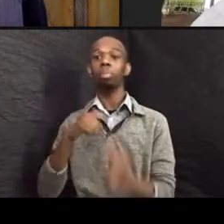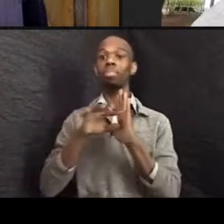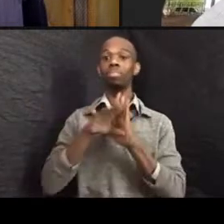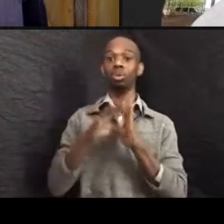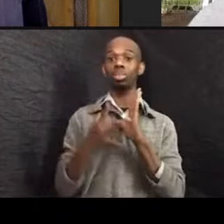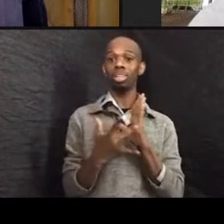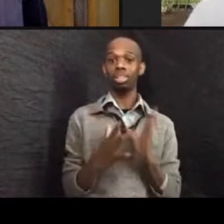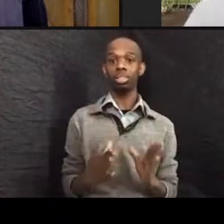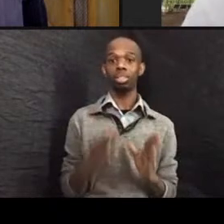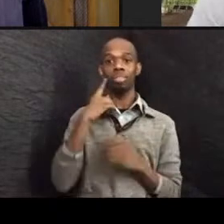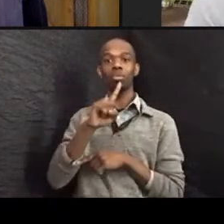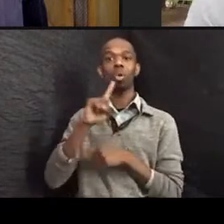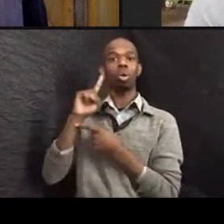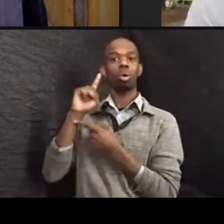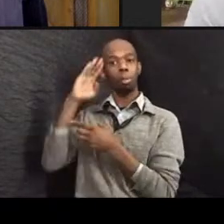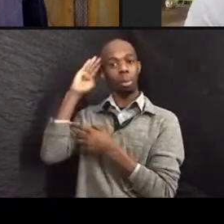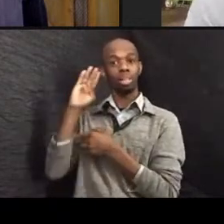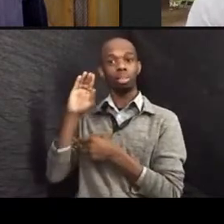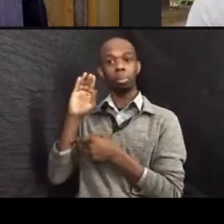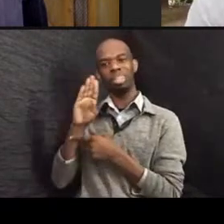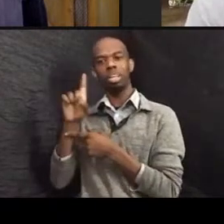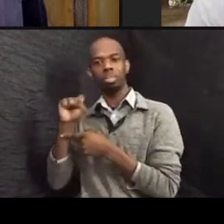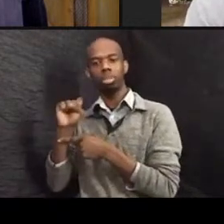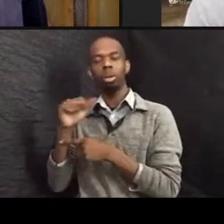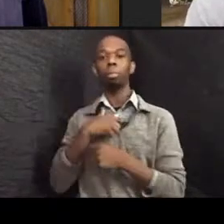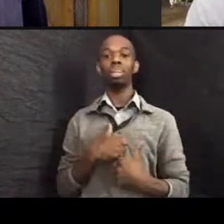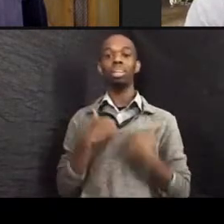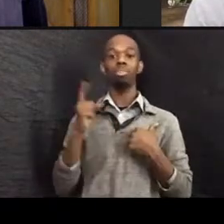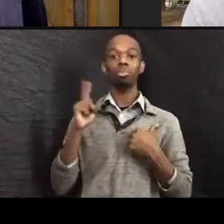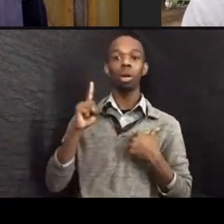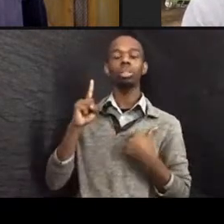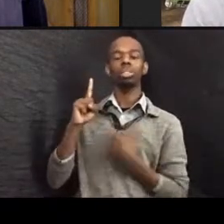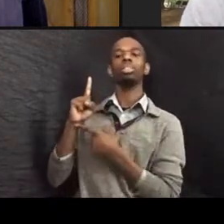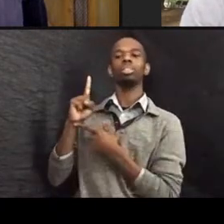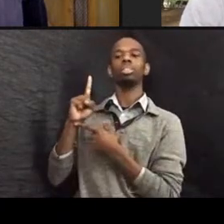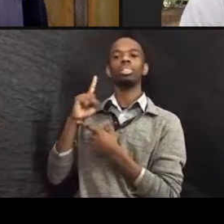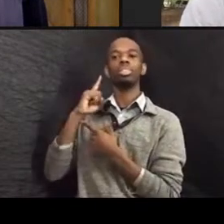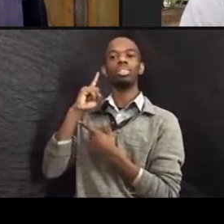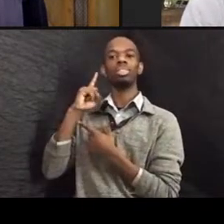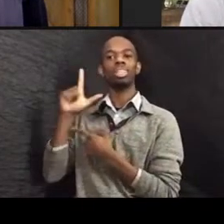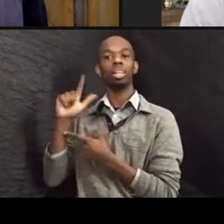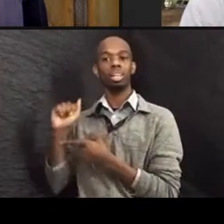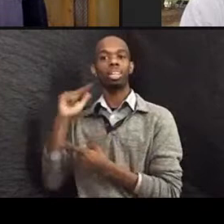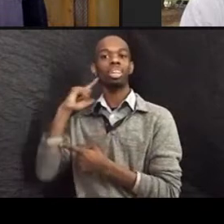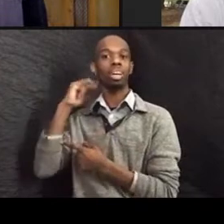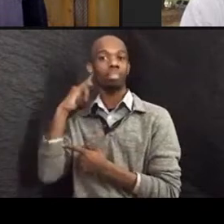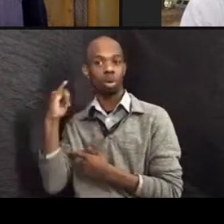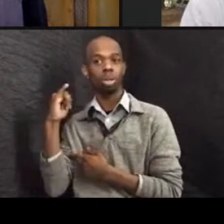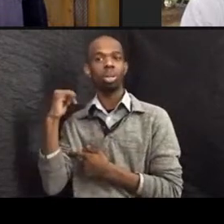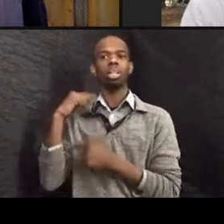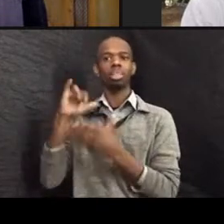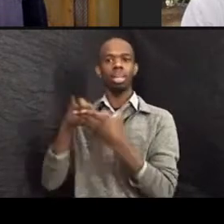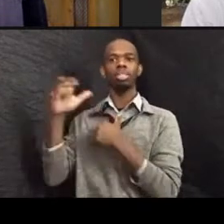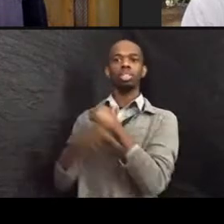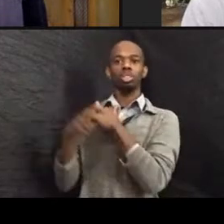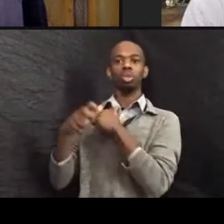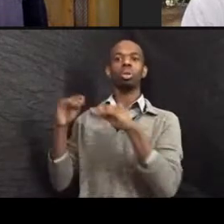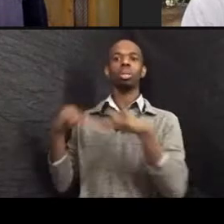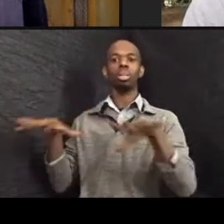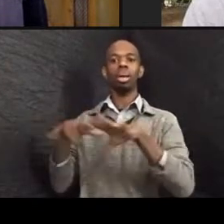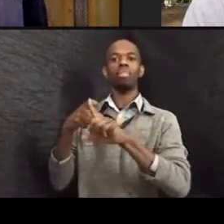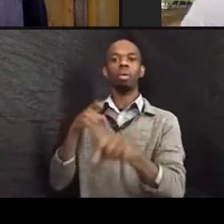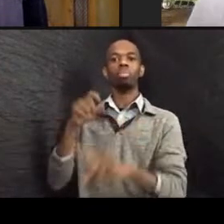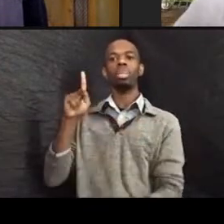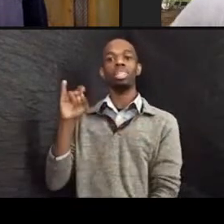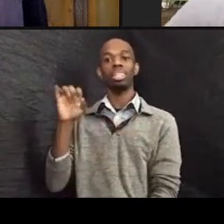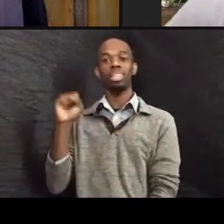Stories. I live in sunny Los Angeles, California, which is on the stolen land of the native Keech, Tongva, and Chumash